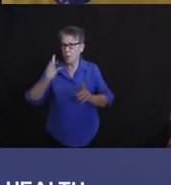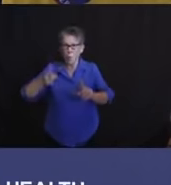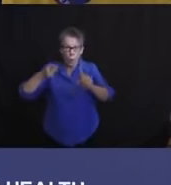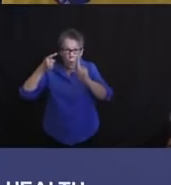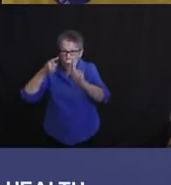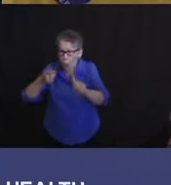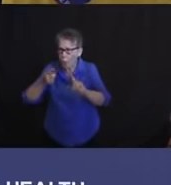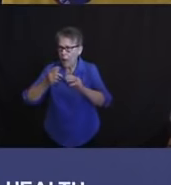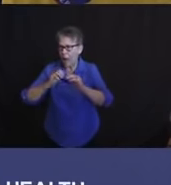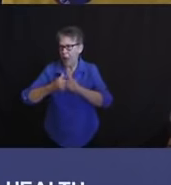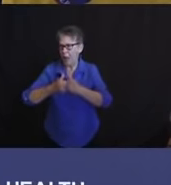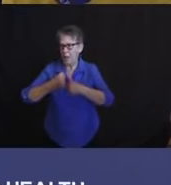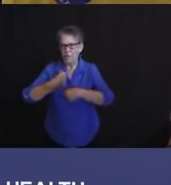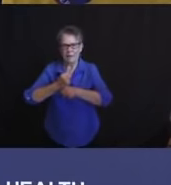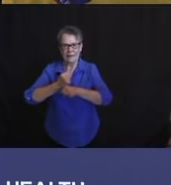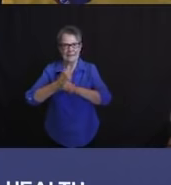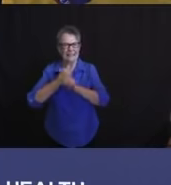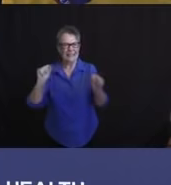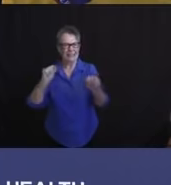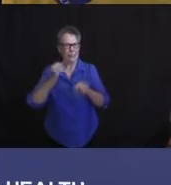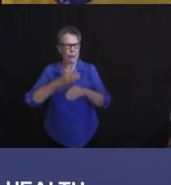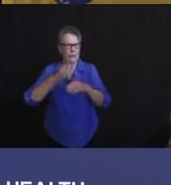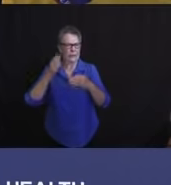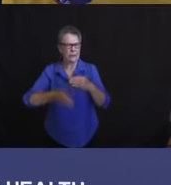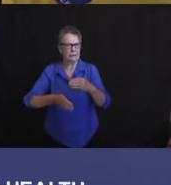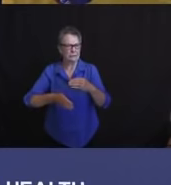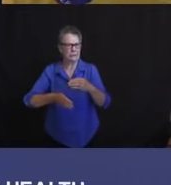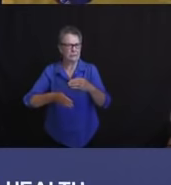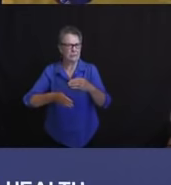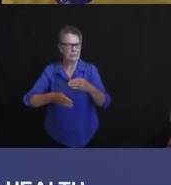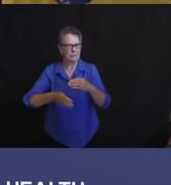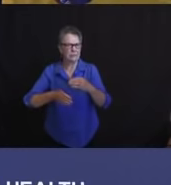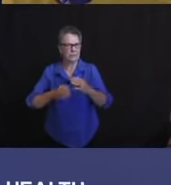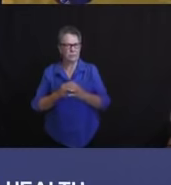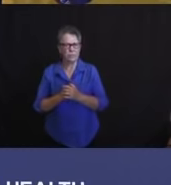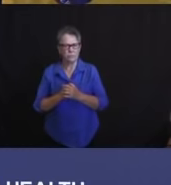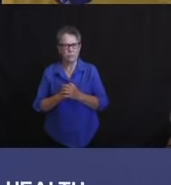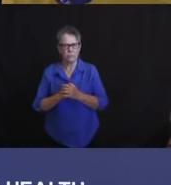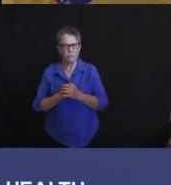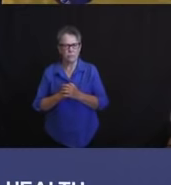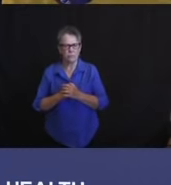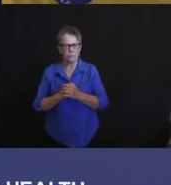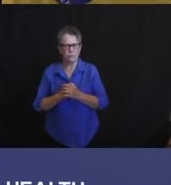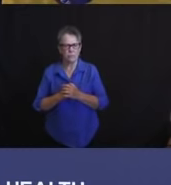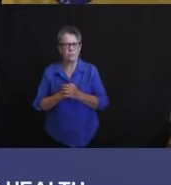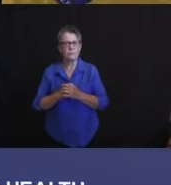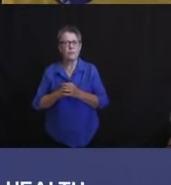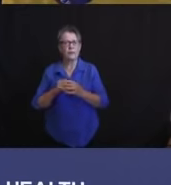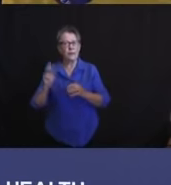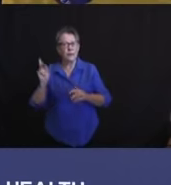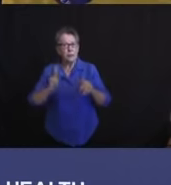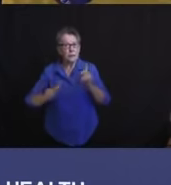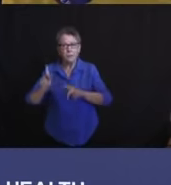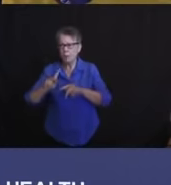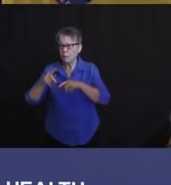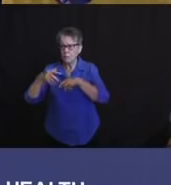it's a protest in Atlantic City, whether it's having fun with your friends, whether it's that